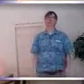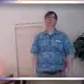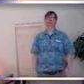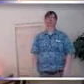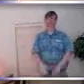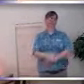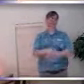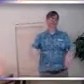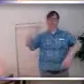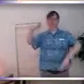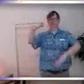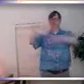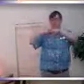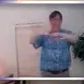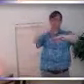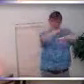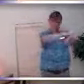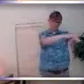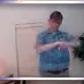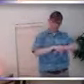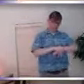not based on circumstances,